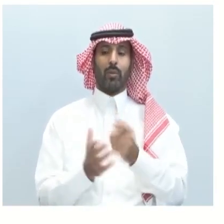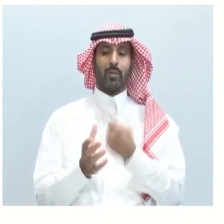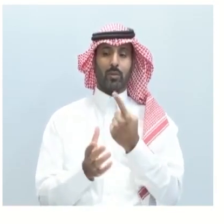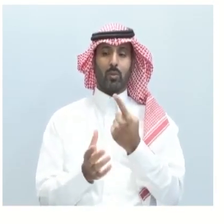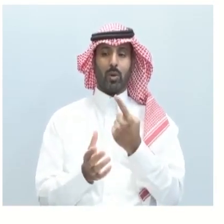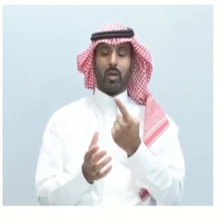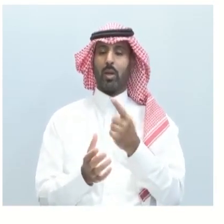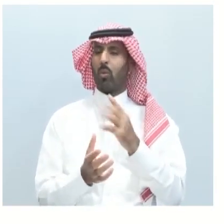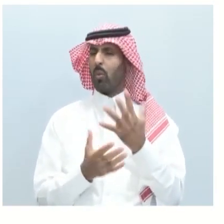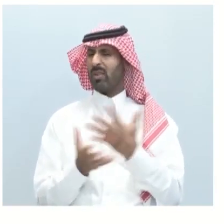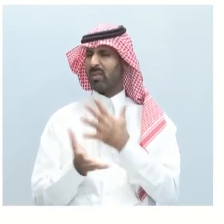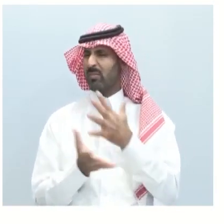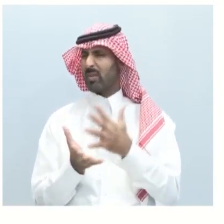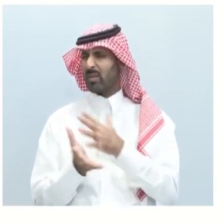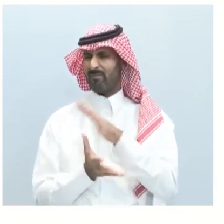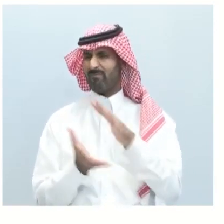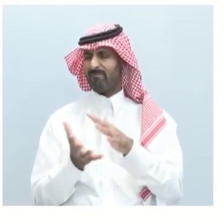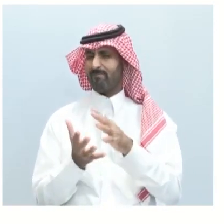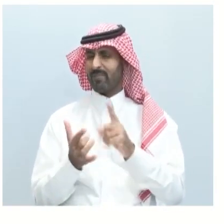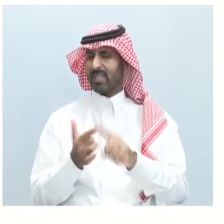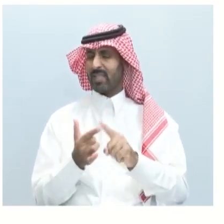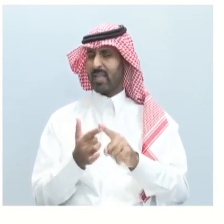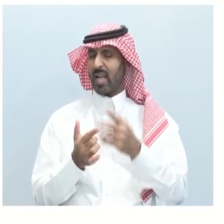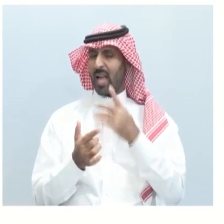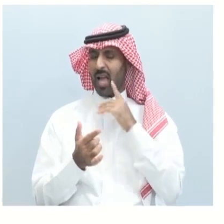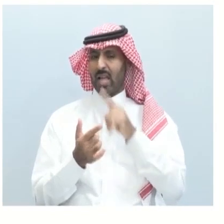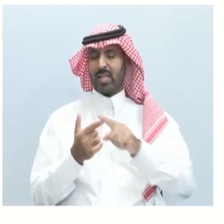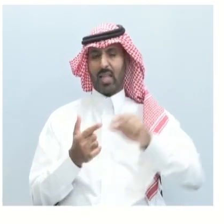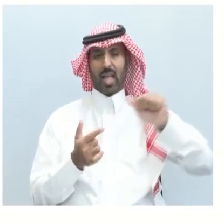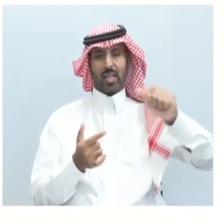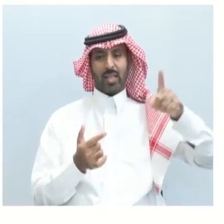one, what problem are Badr and Adnan trying to avoid?